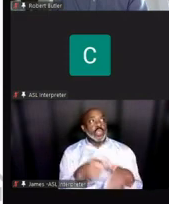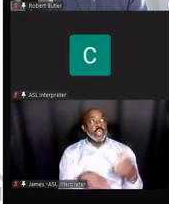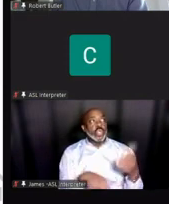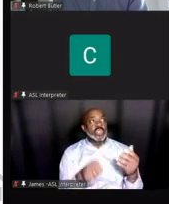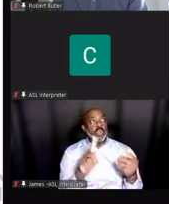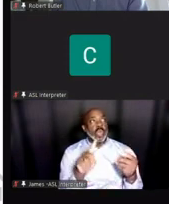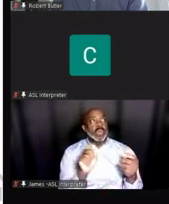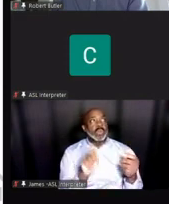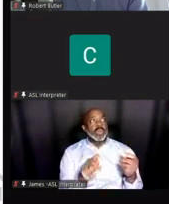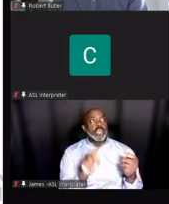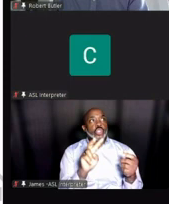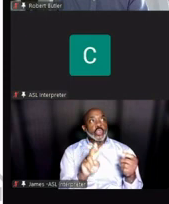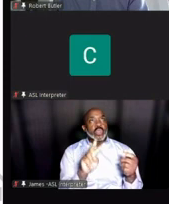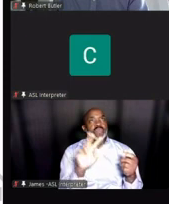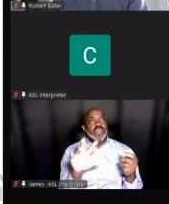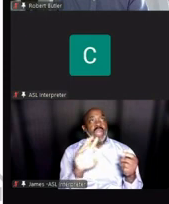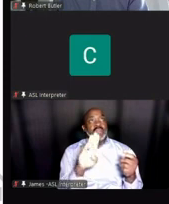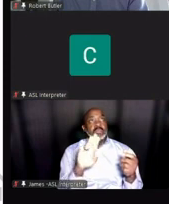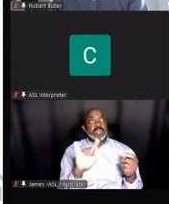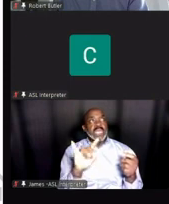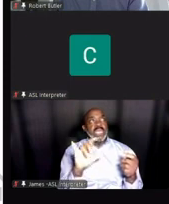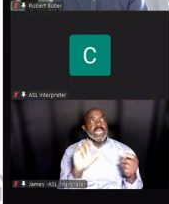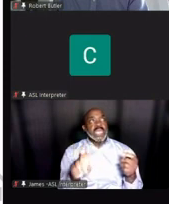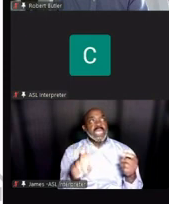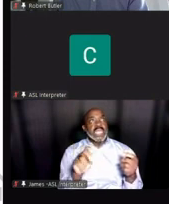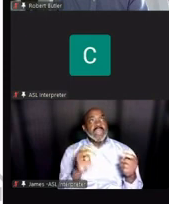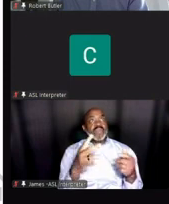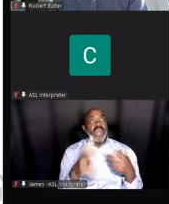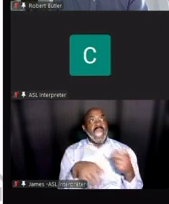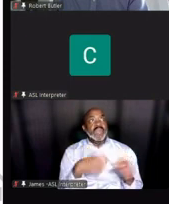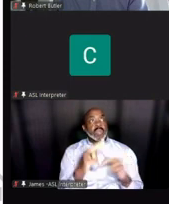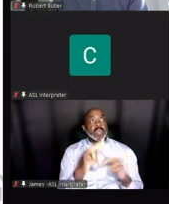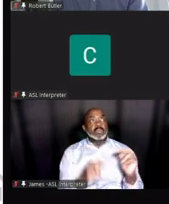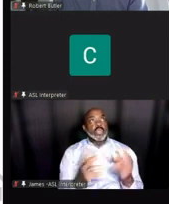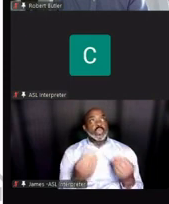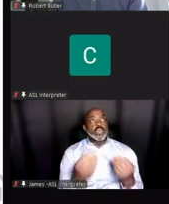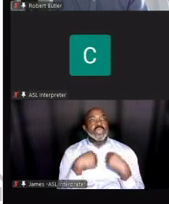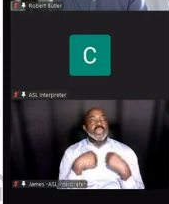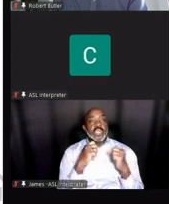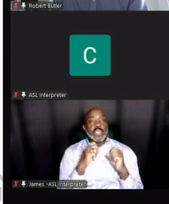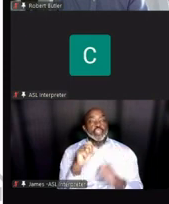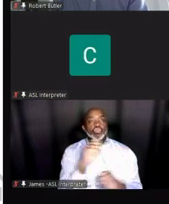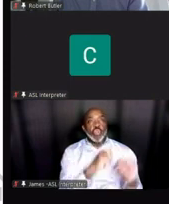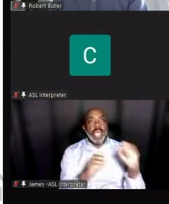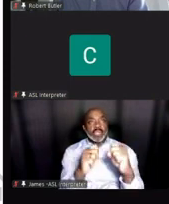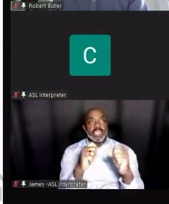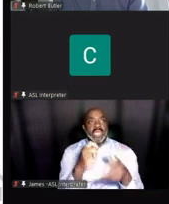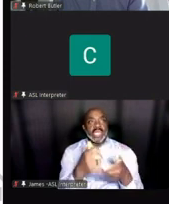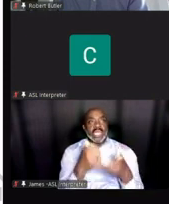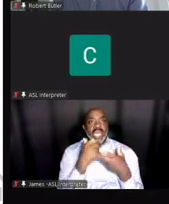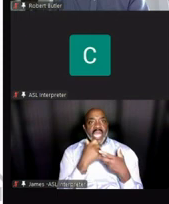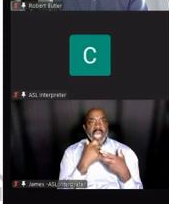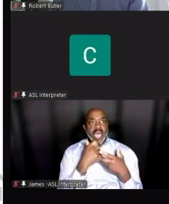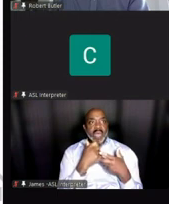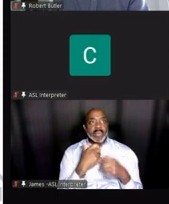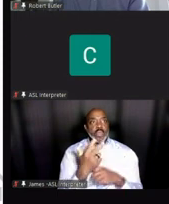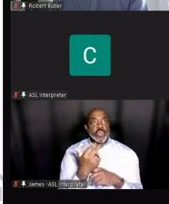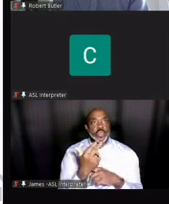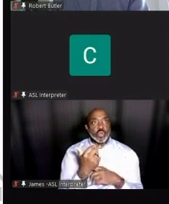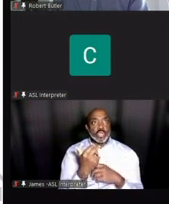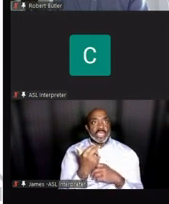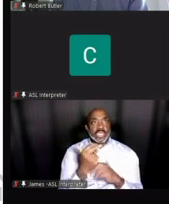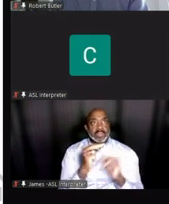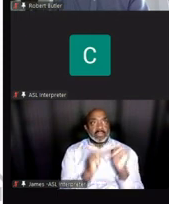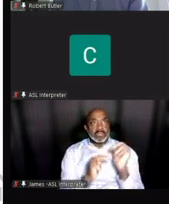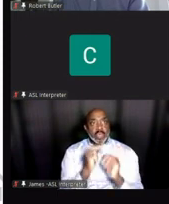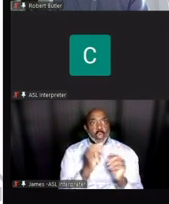$1.25 billion and 5 years to build, you've given us a strategy that can have 13 built over